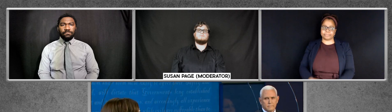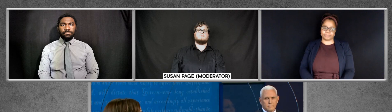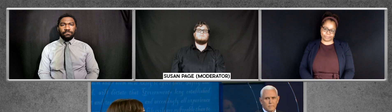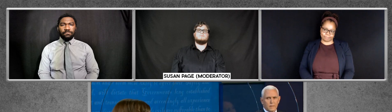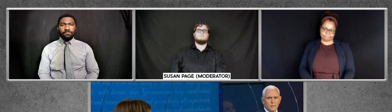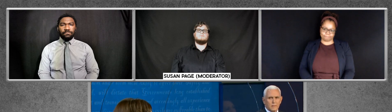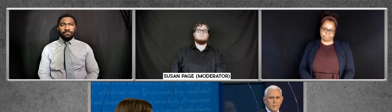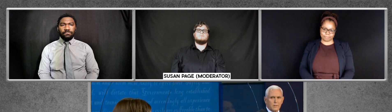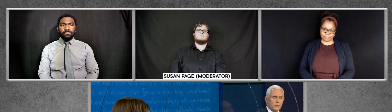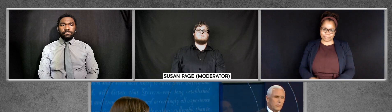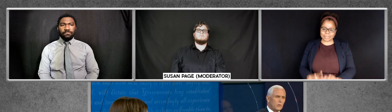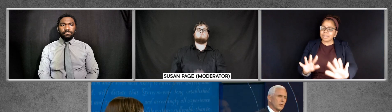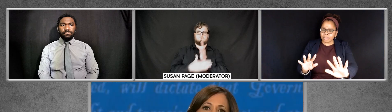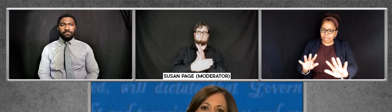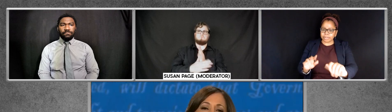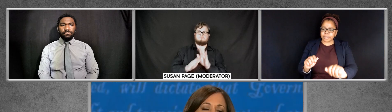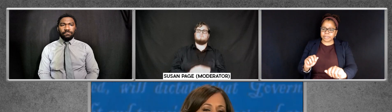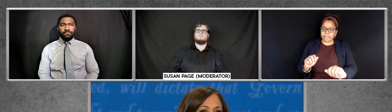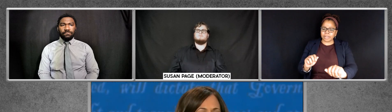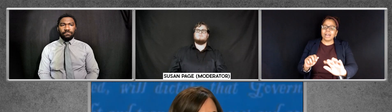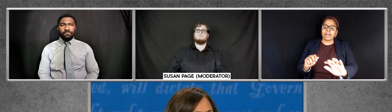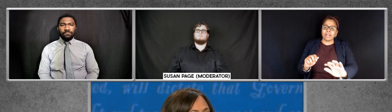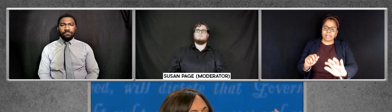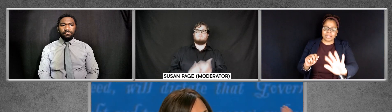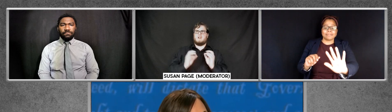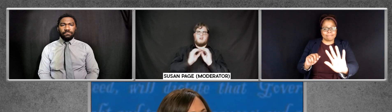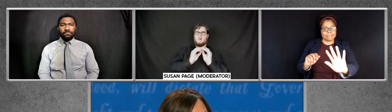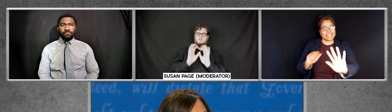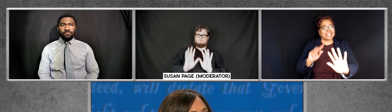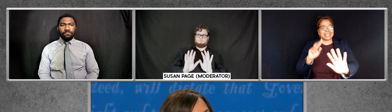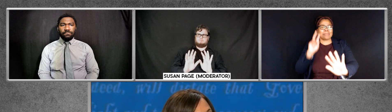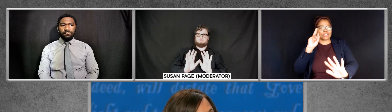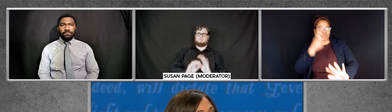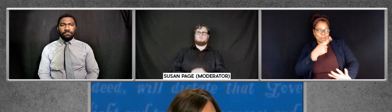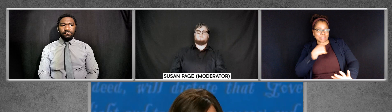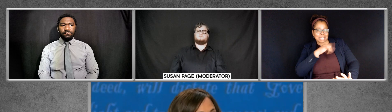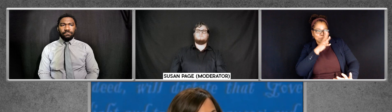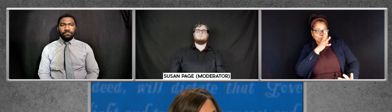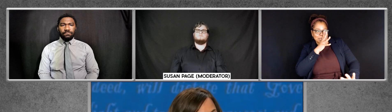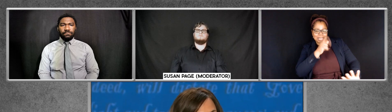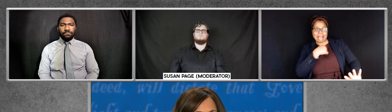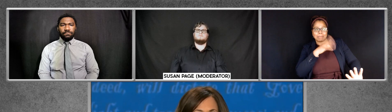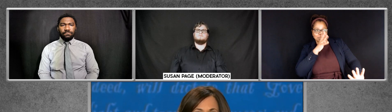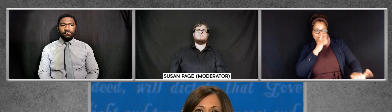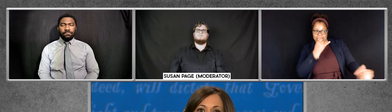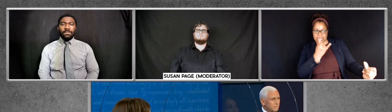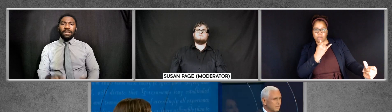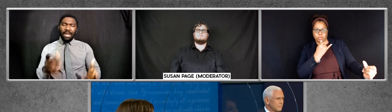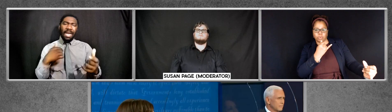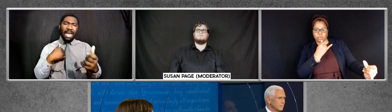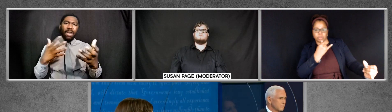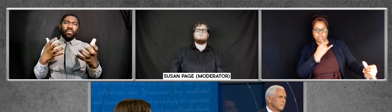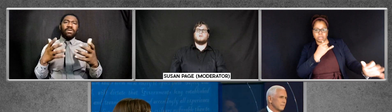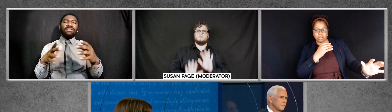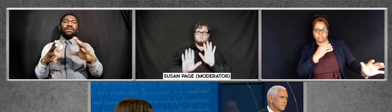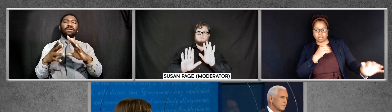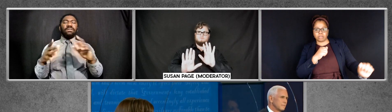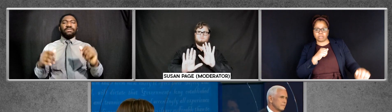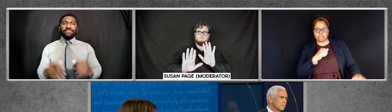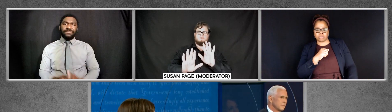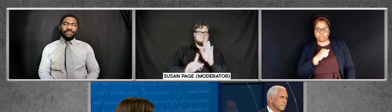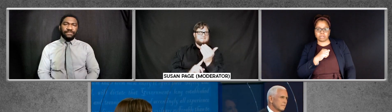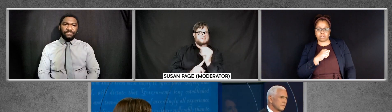get no, but Susan, this is important. Susan, I want to add, but Mr. Vice President, I'm speaking. I'm speaking. Yeah, you can have 15 more seconds,